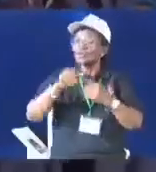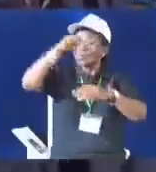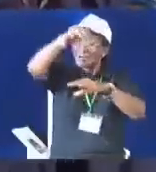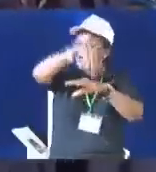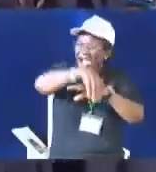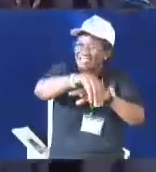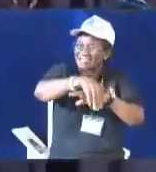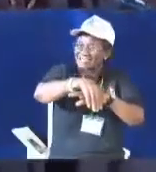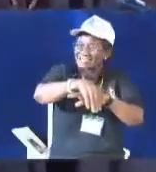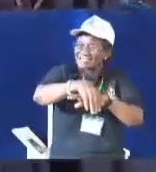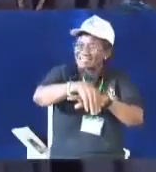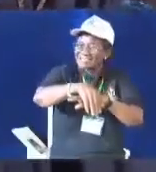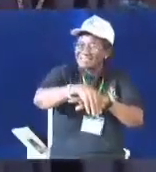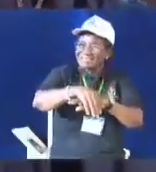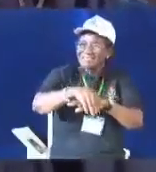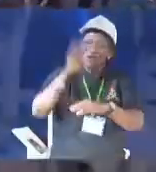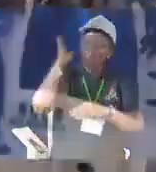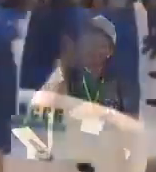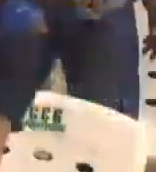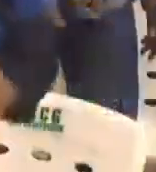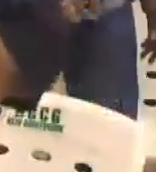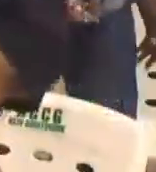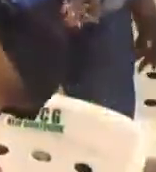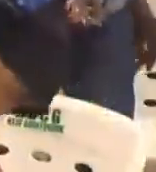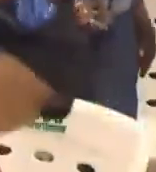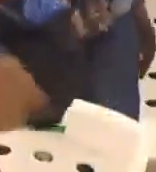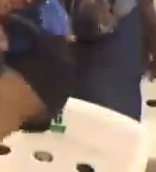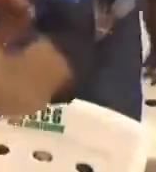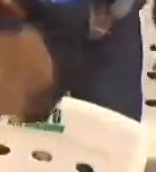tonight will be bigger than yours.